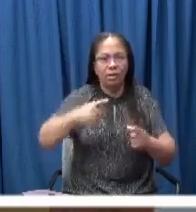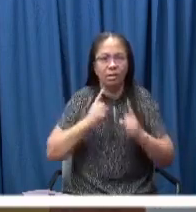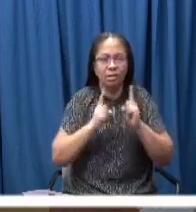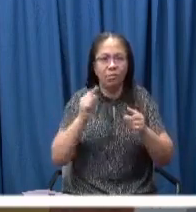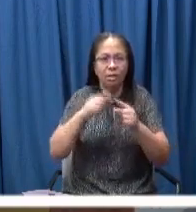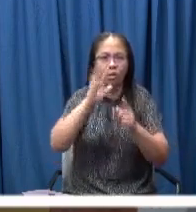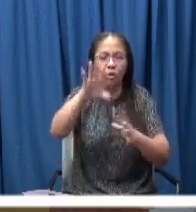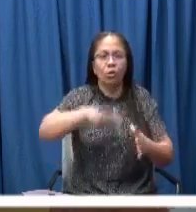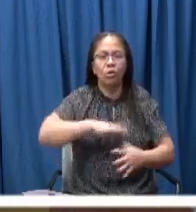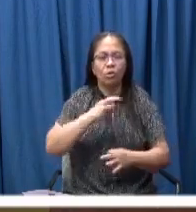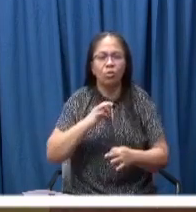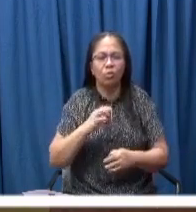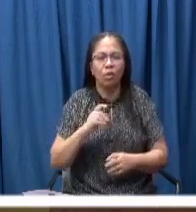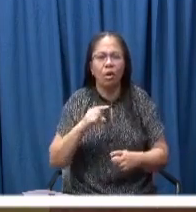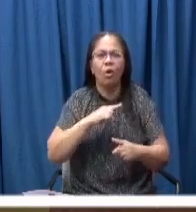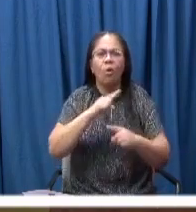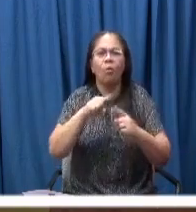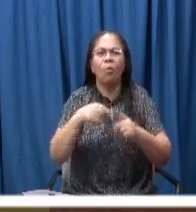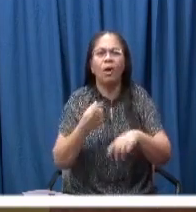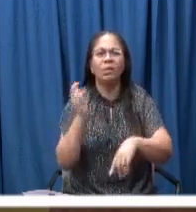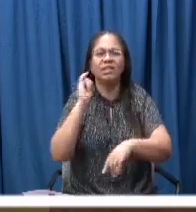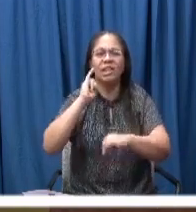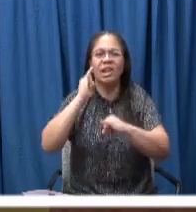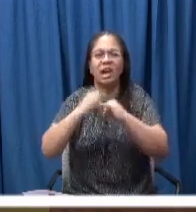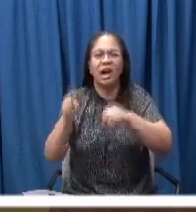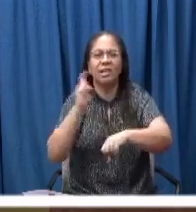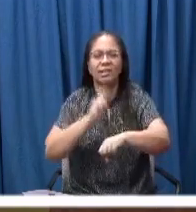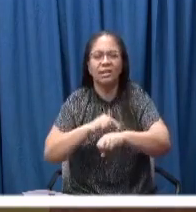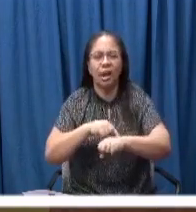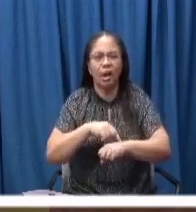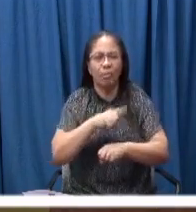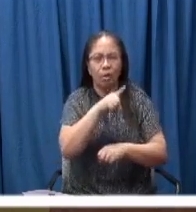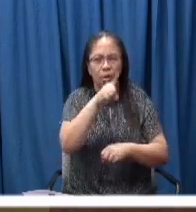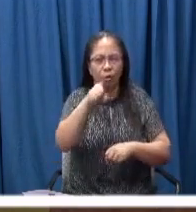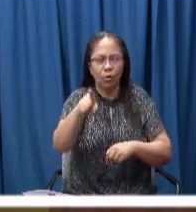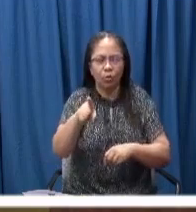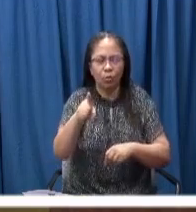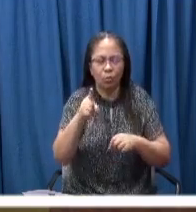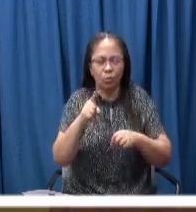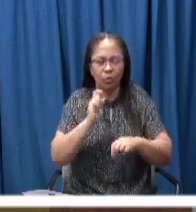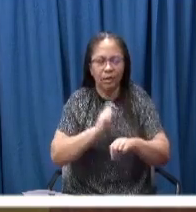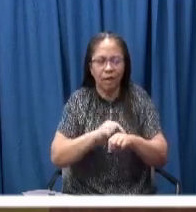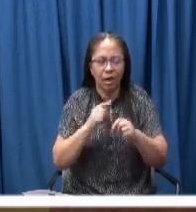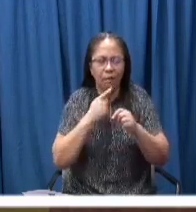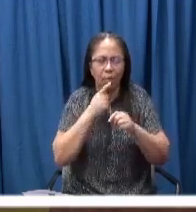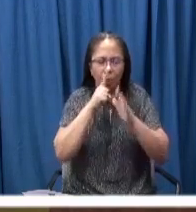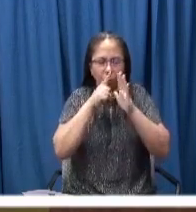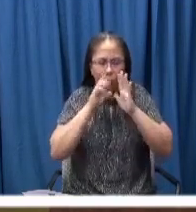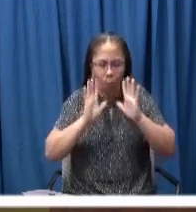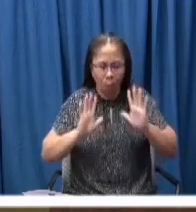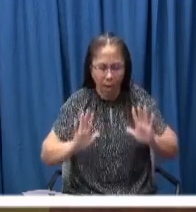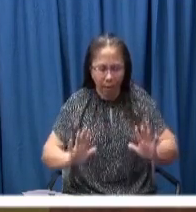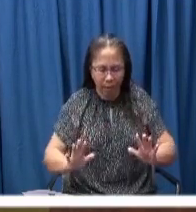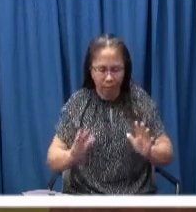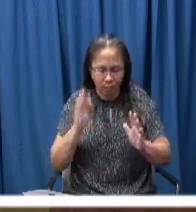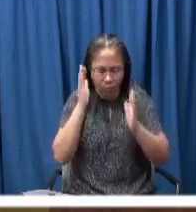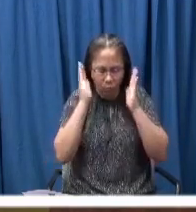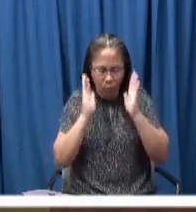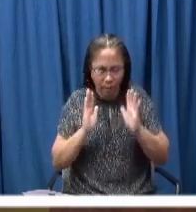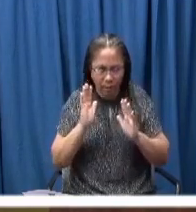have you had a moment of silence, allowed God to speak to your